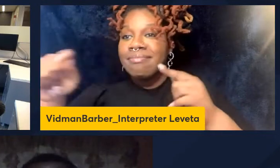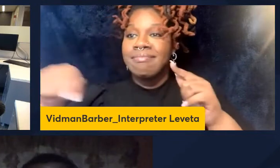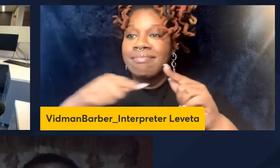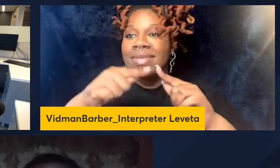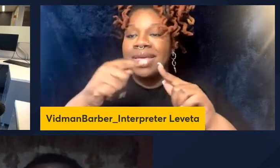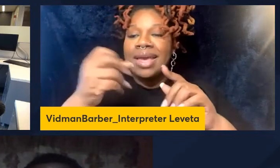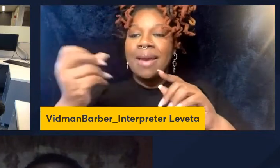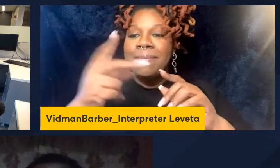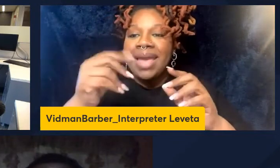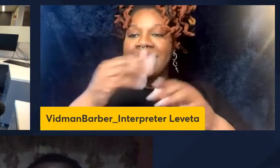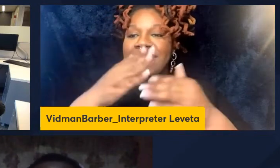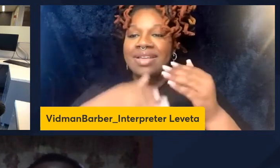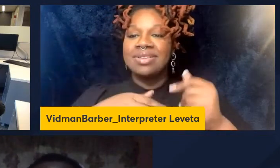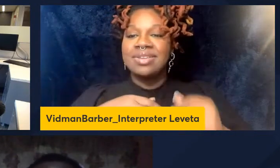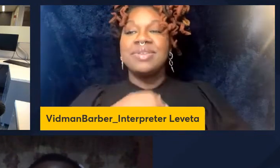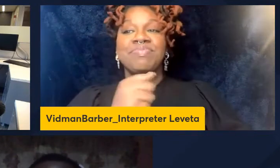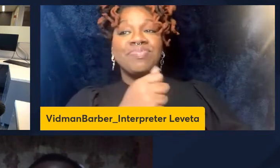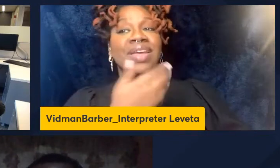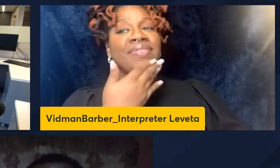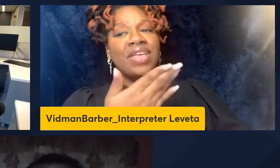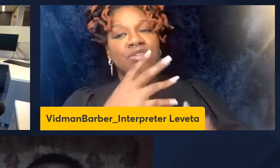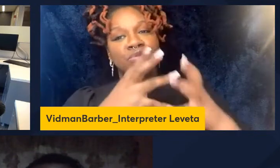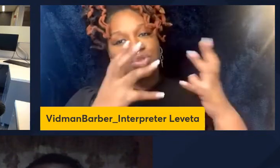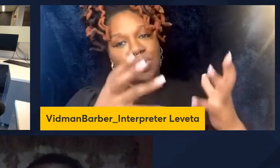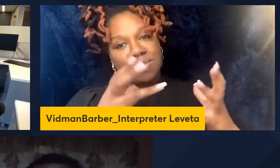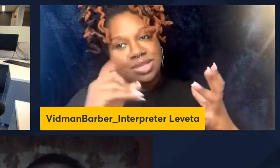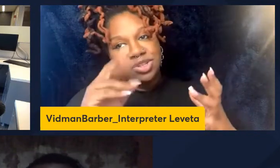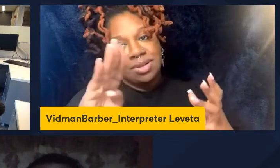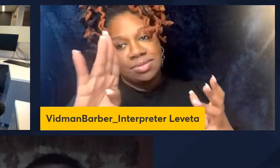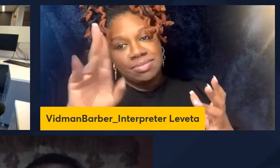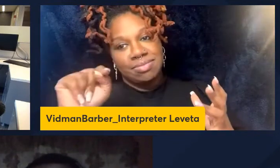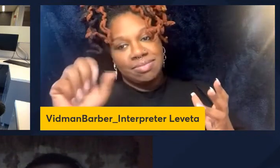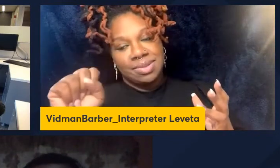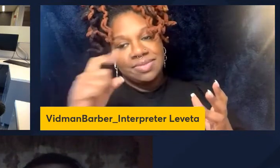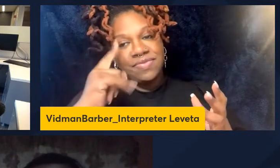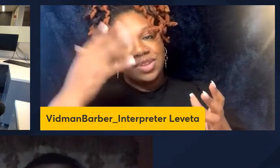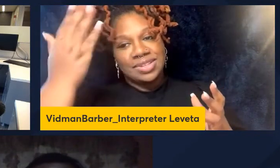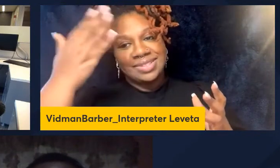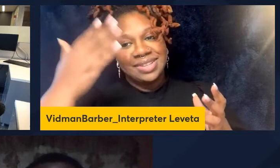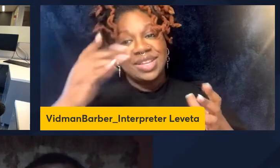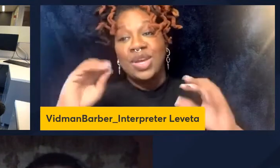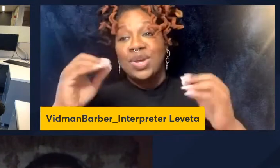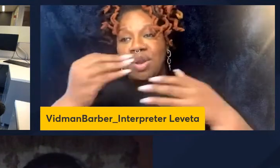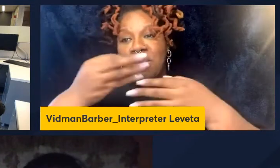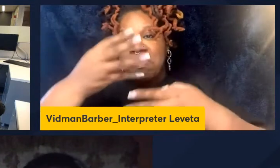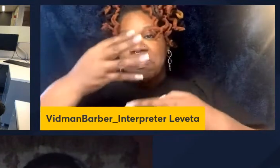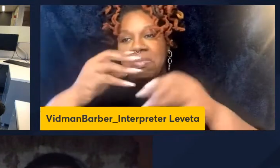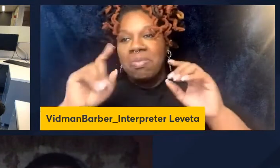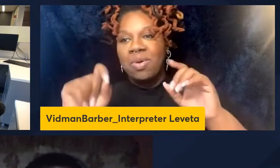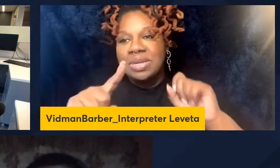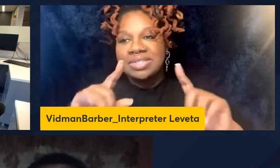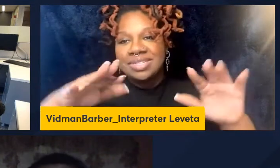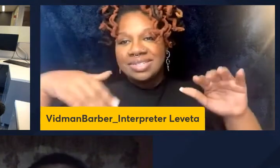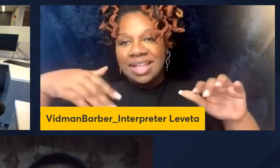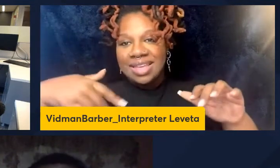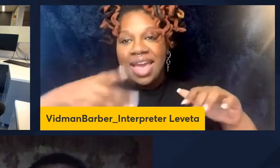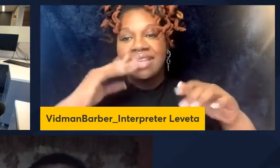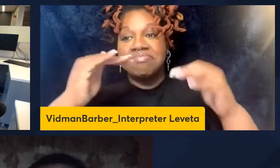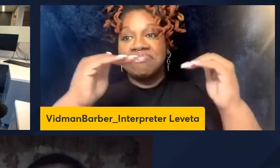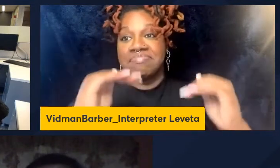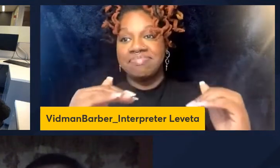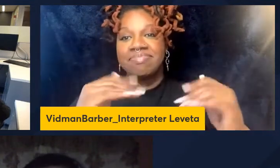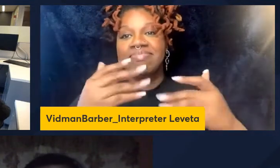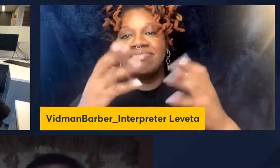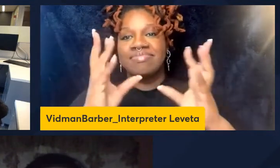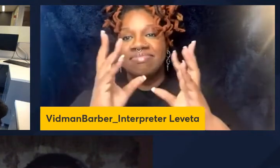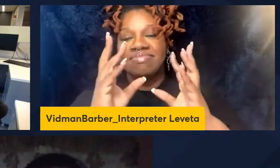thank you You so tell much, me. Dr. Potts, for your Okay. great talk. Yeah, there are no questions now, so we'll just move ahead to the next session. Thank you Okay. so much Thank